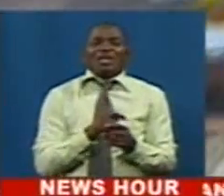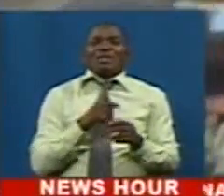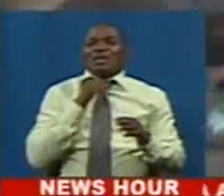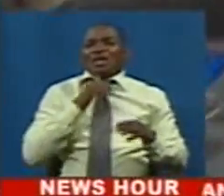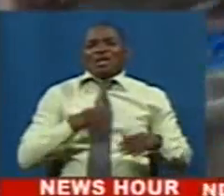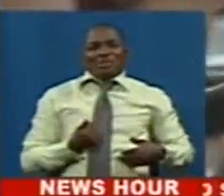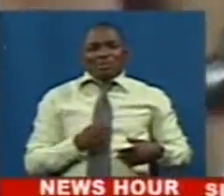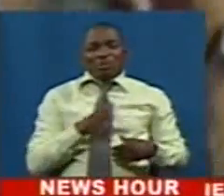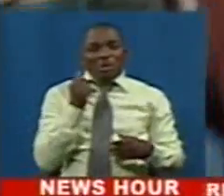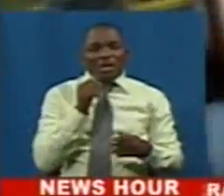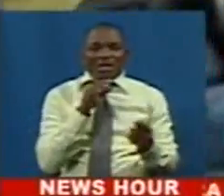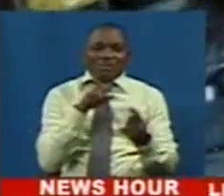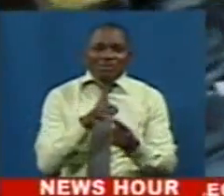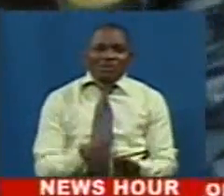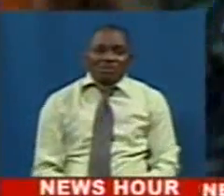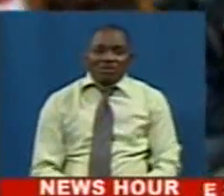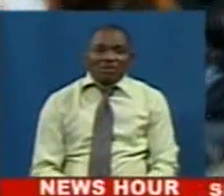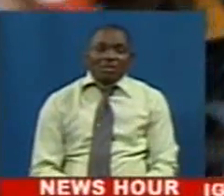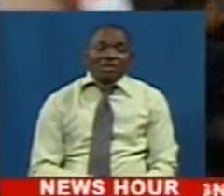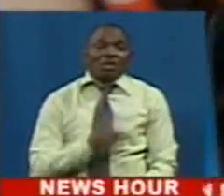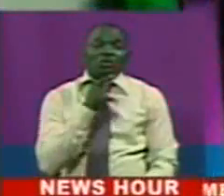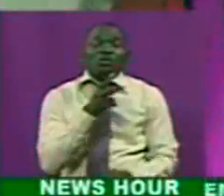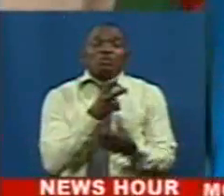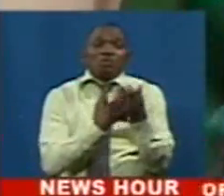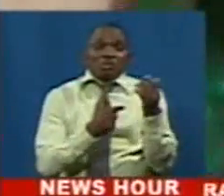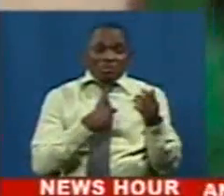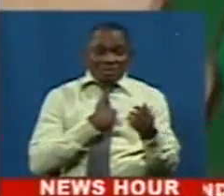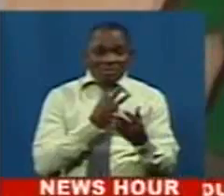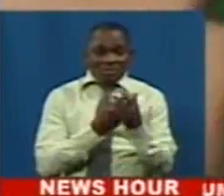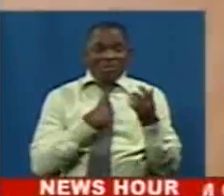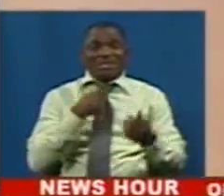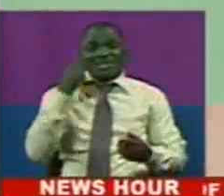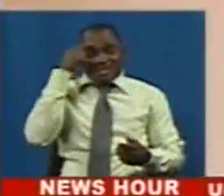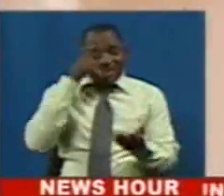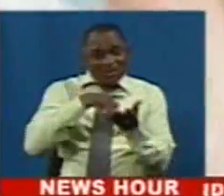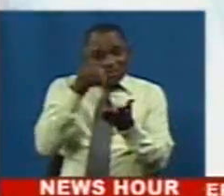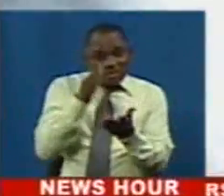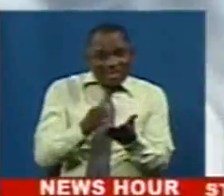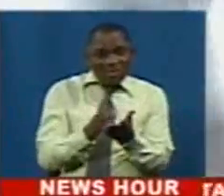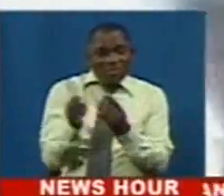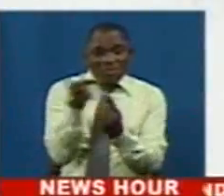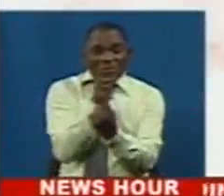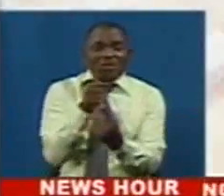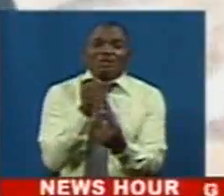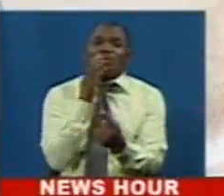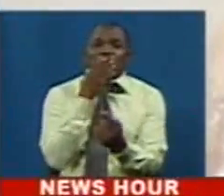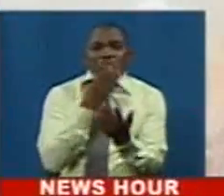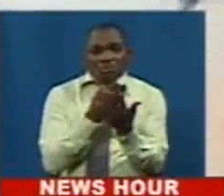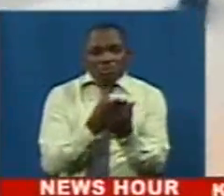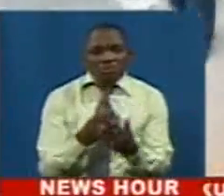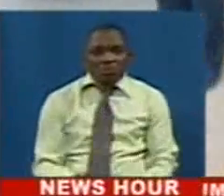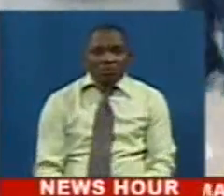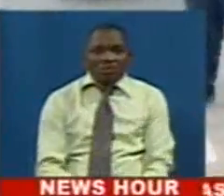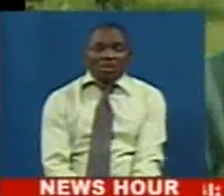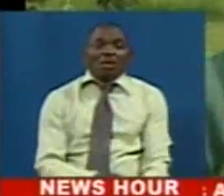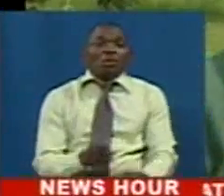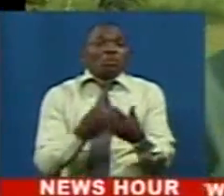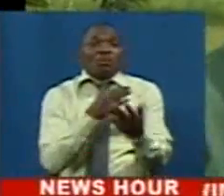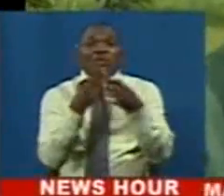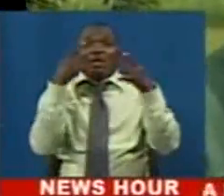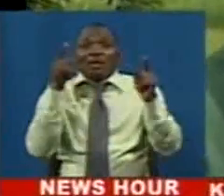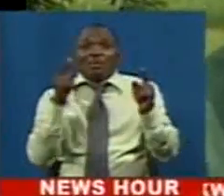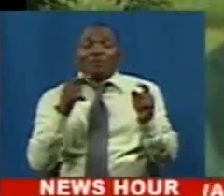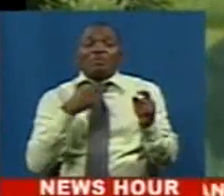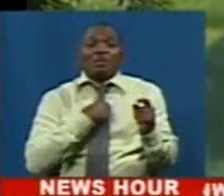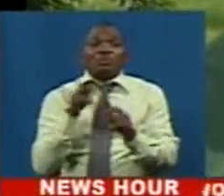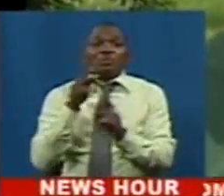regret at the turn of event. In both ways, I think that student brutality is not good for any reason. And no matter what crime